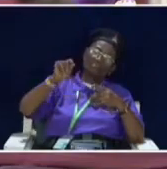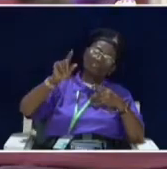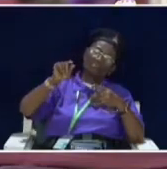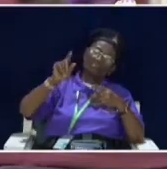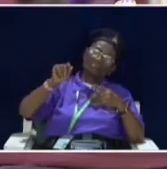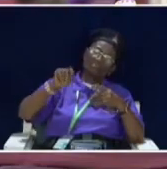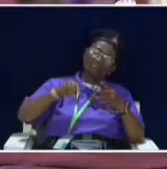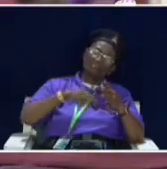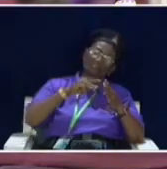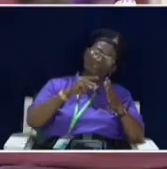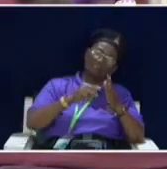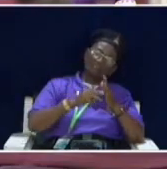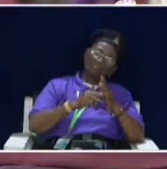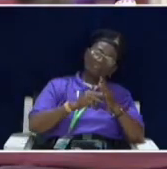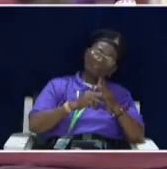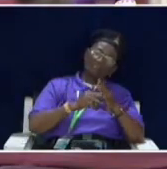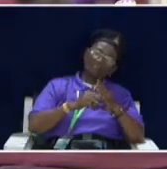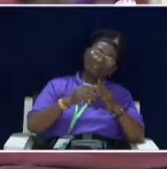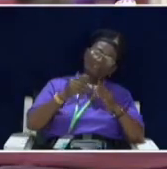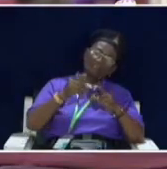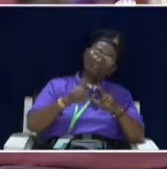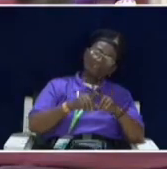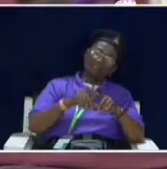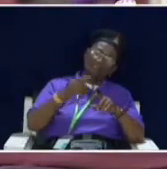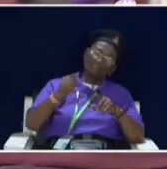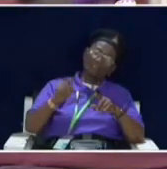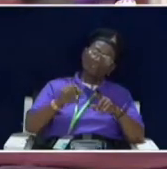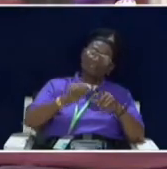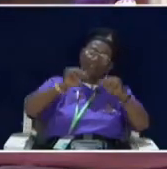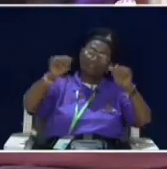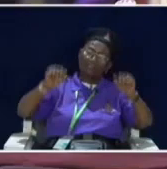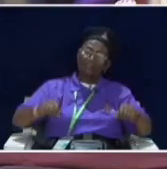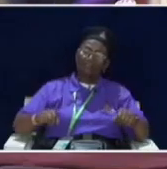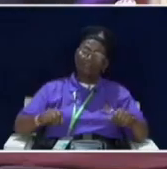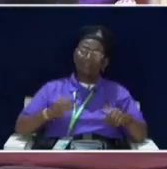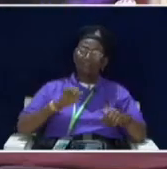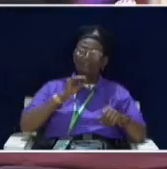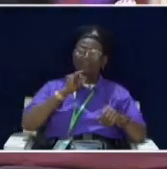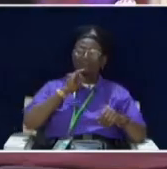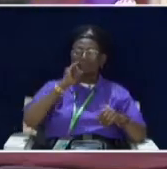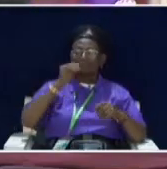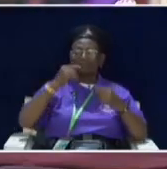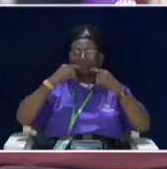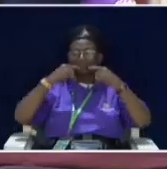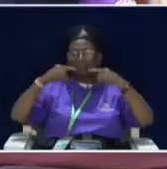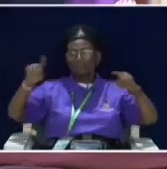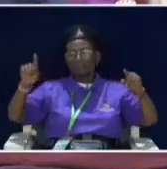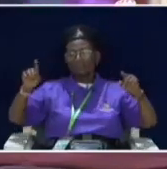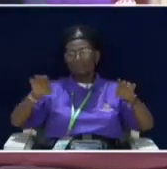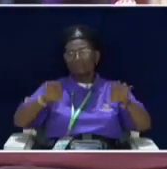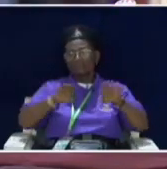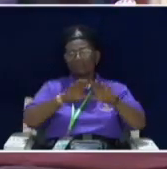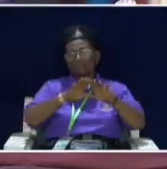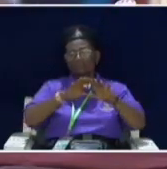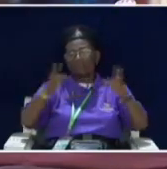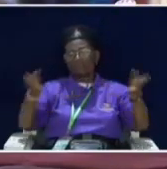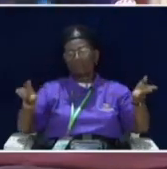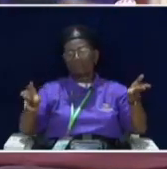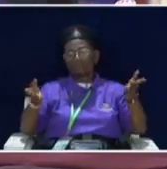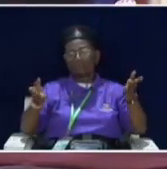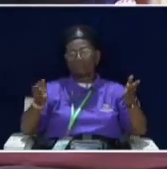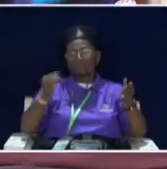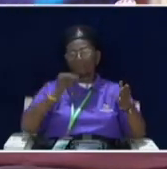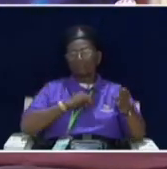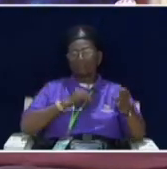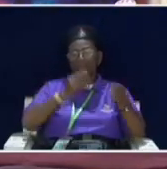si ogun iseju. As the altar is declared open, bi ase fin gba yin laye ke wa siwaju pepe. I want